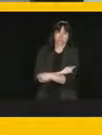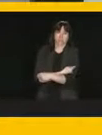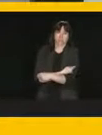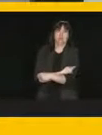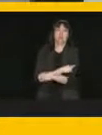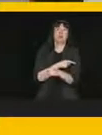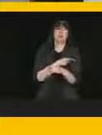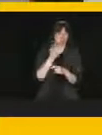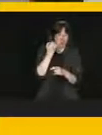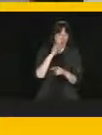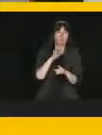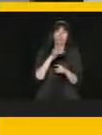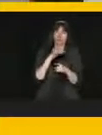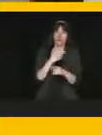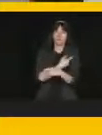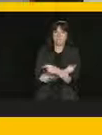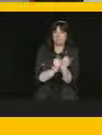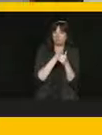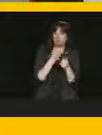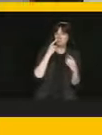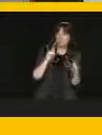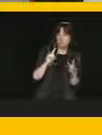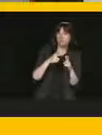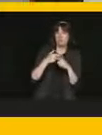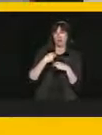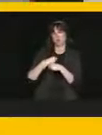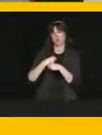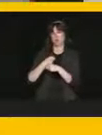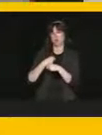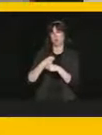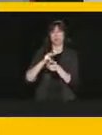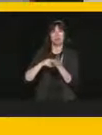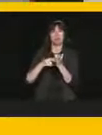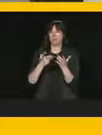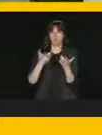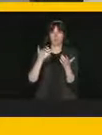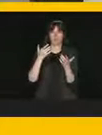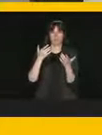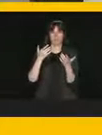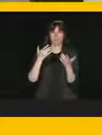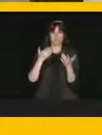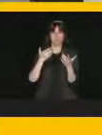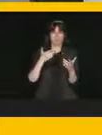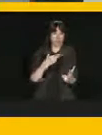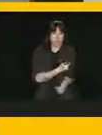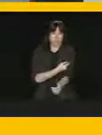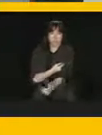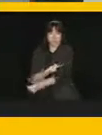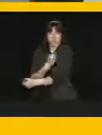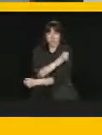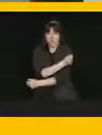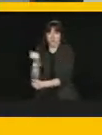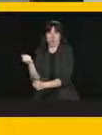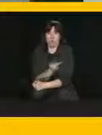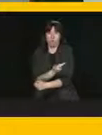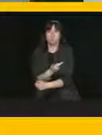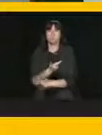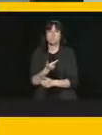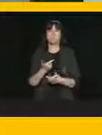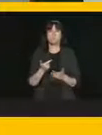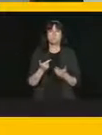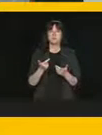the vaccines in sufficient number to inoculate everyone or almost everyone. That is something that we